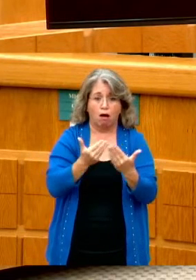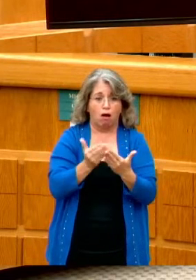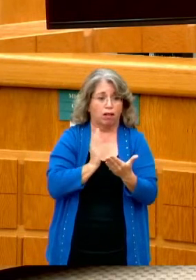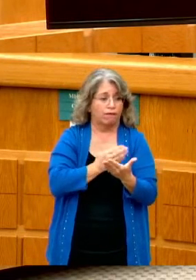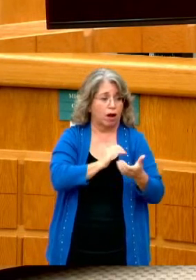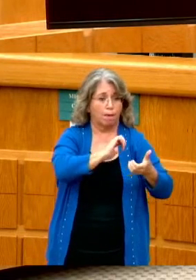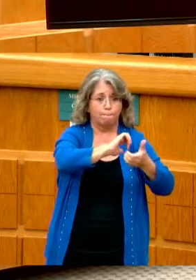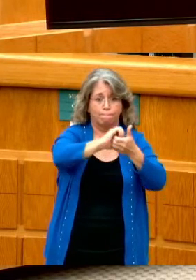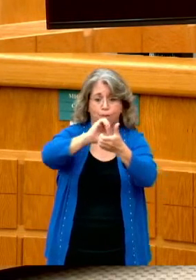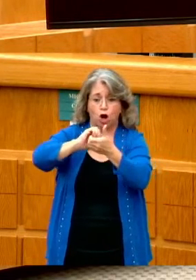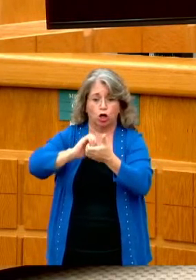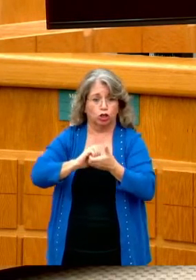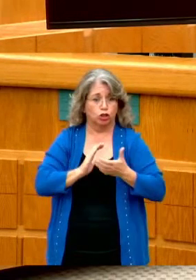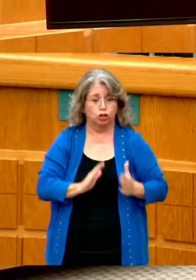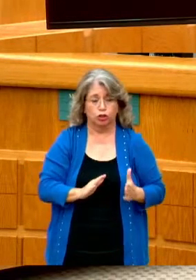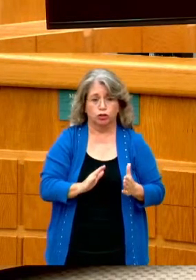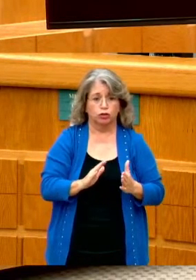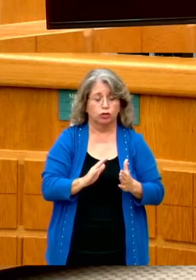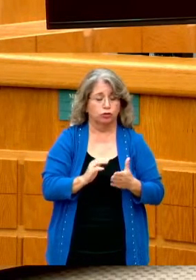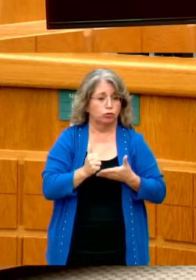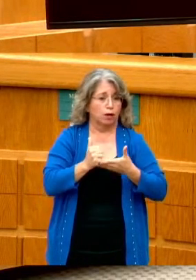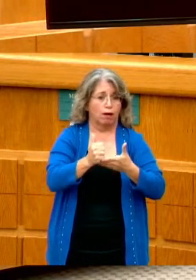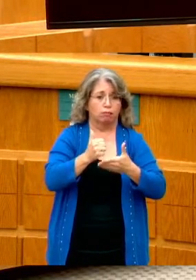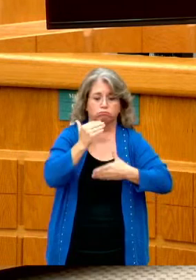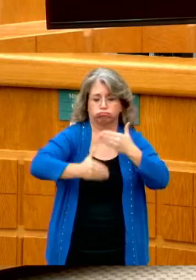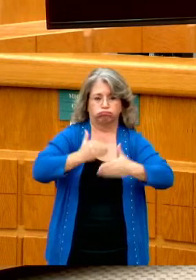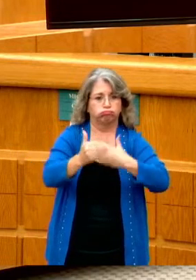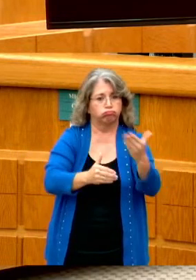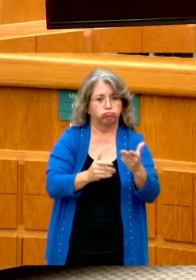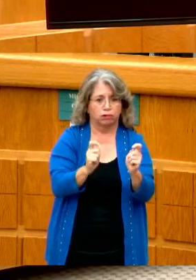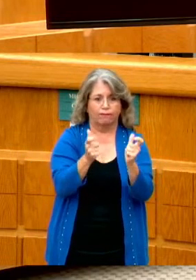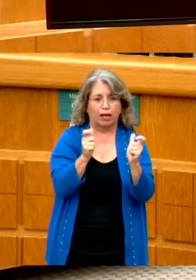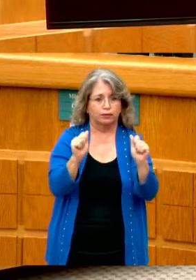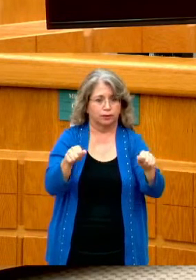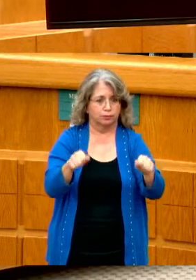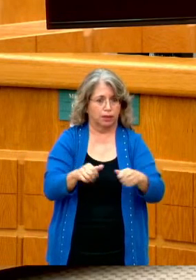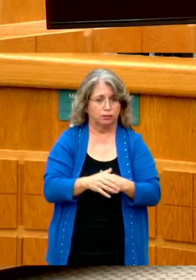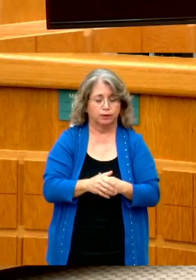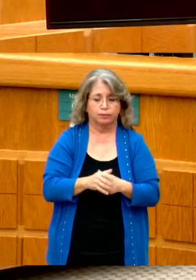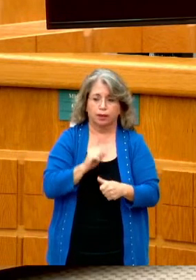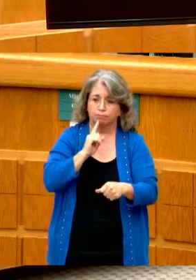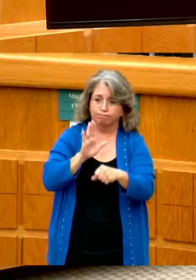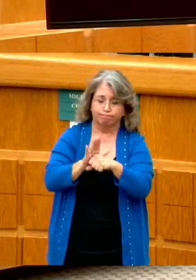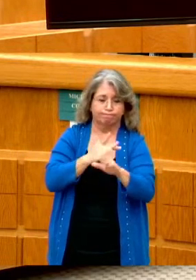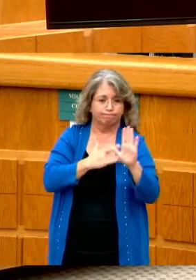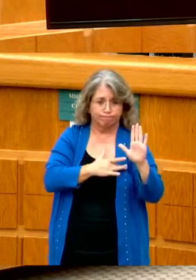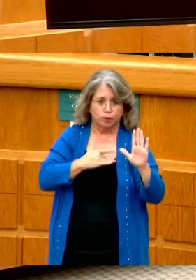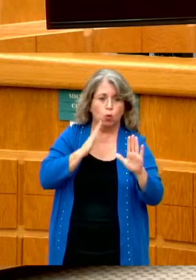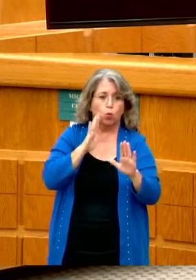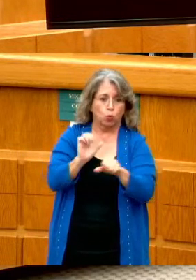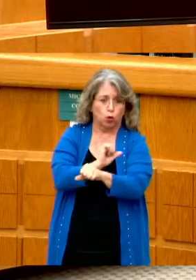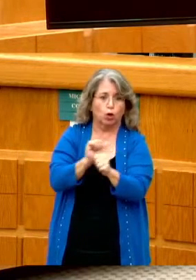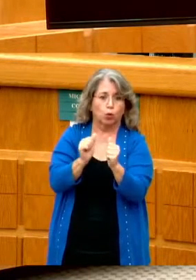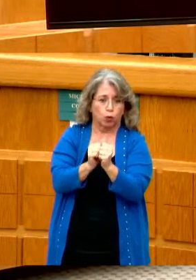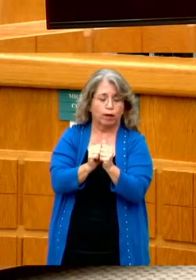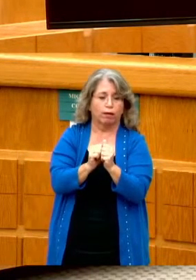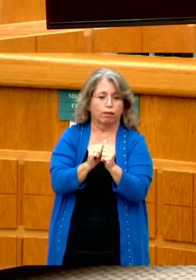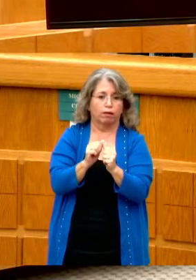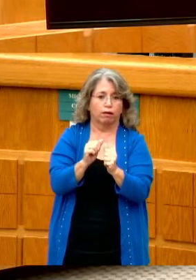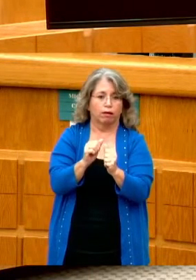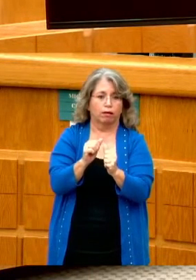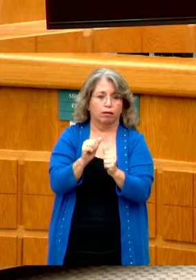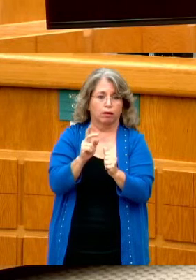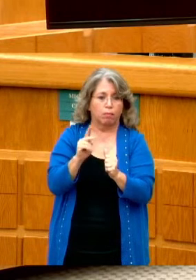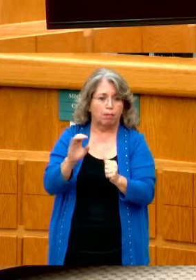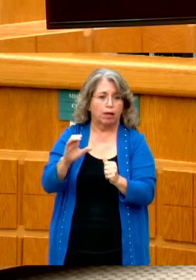want to pledge to work with City County Public Health to get these administered as fast as possible. That's me playing a